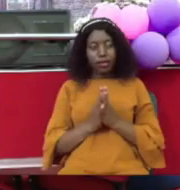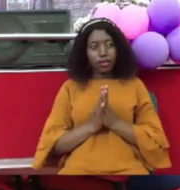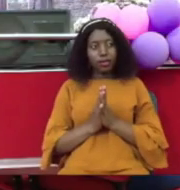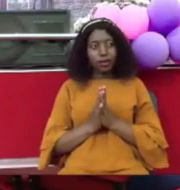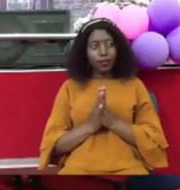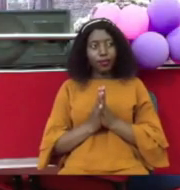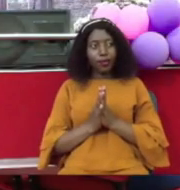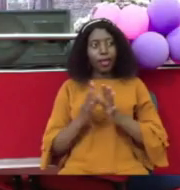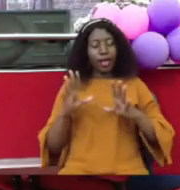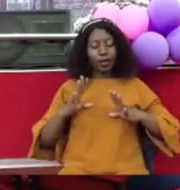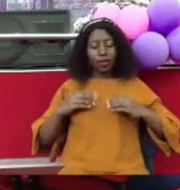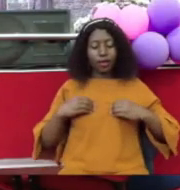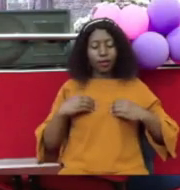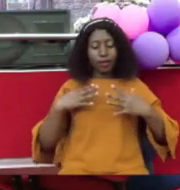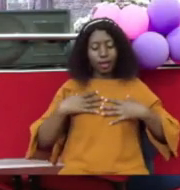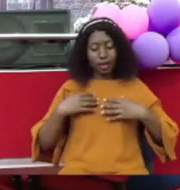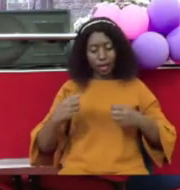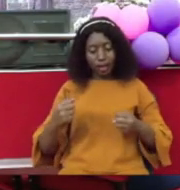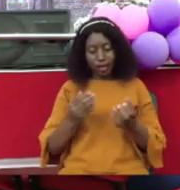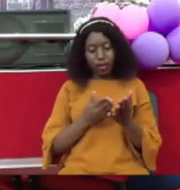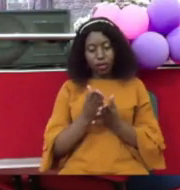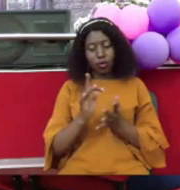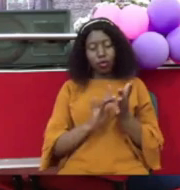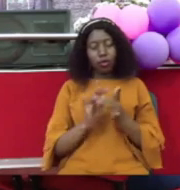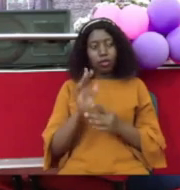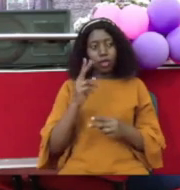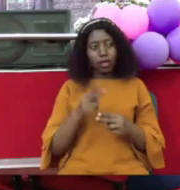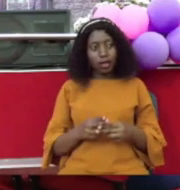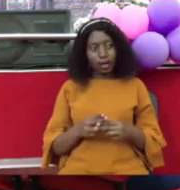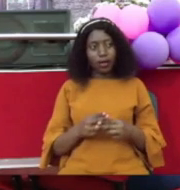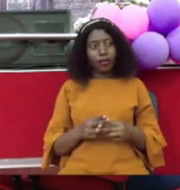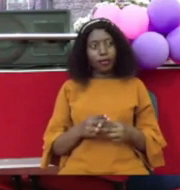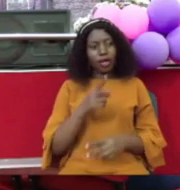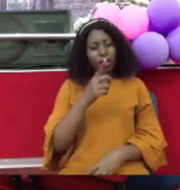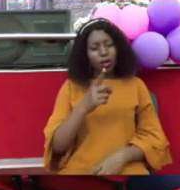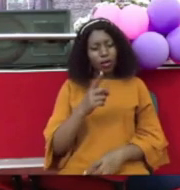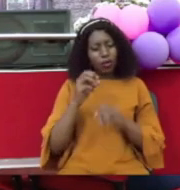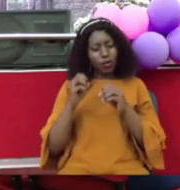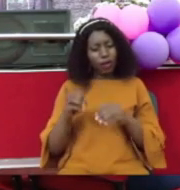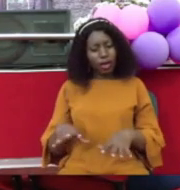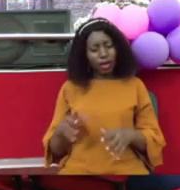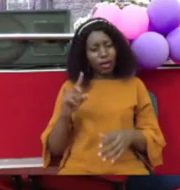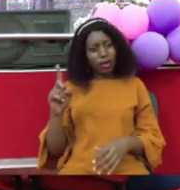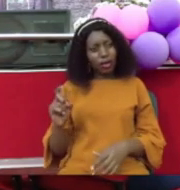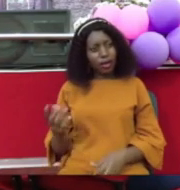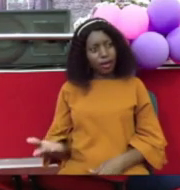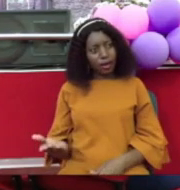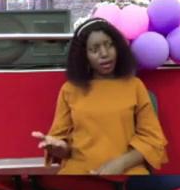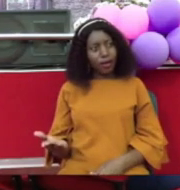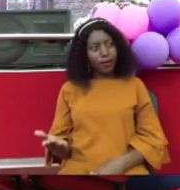receive that healing in Jesus' name. Na ninapata uponyaji ule katika jina la Yesu. Are you lacking? Je, unakosa? Is